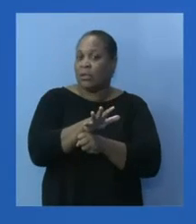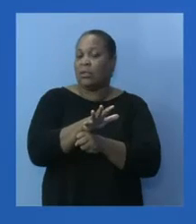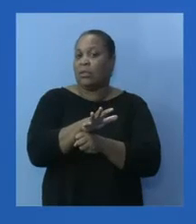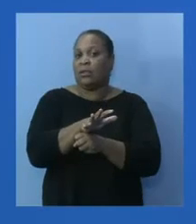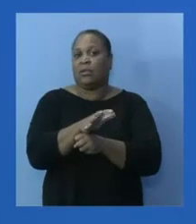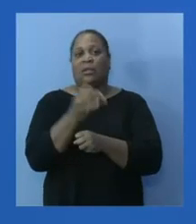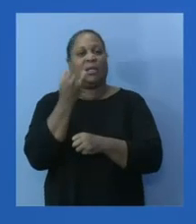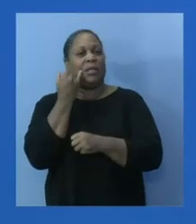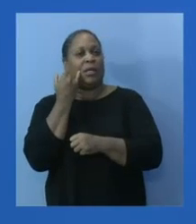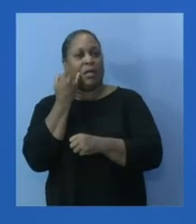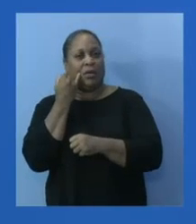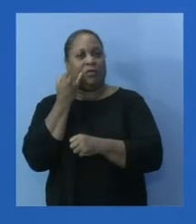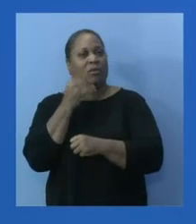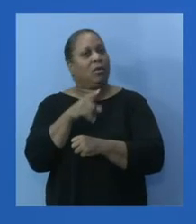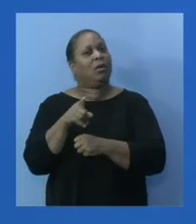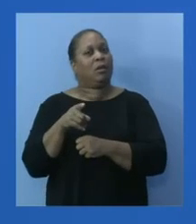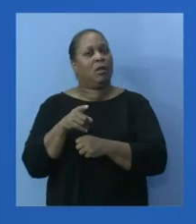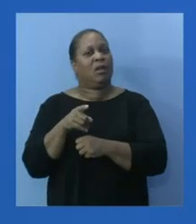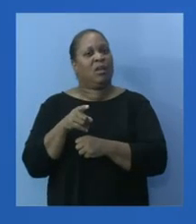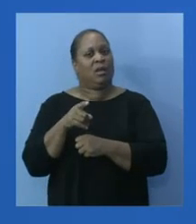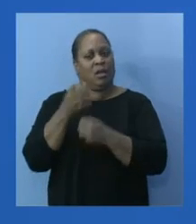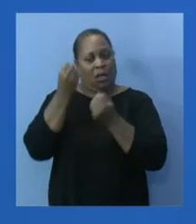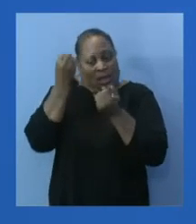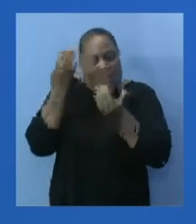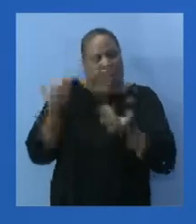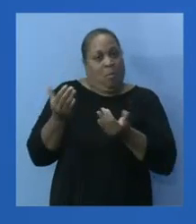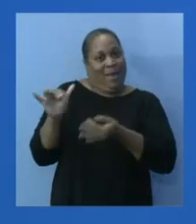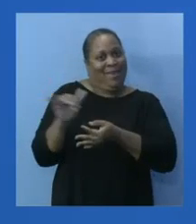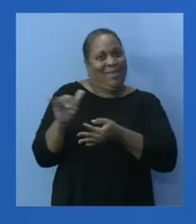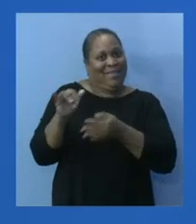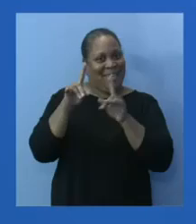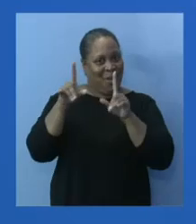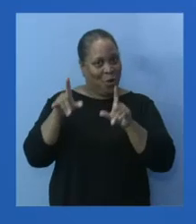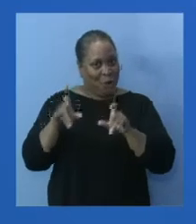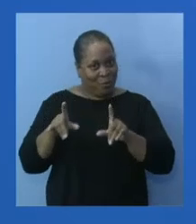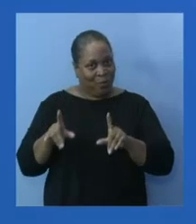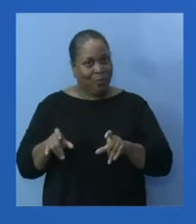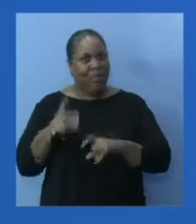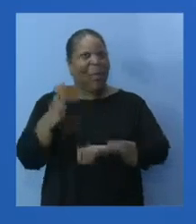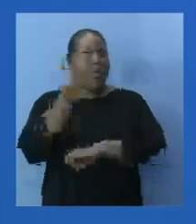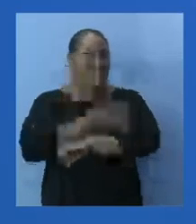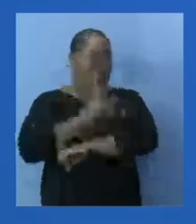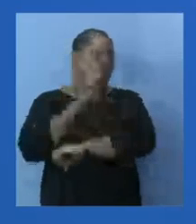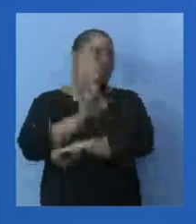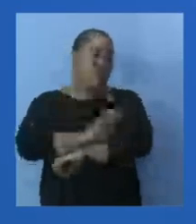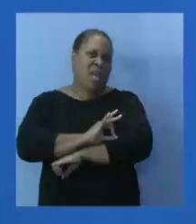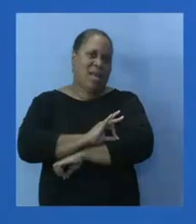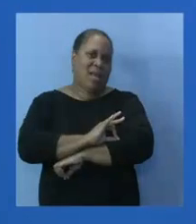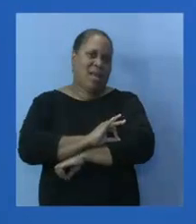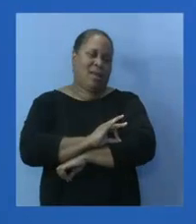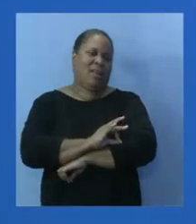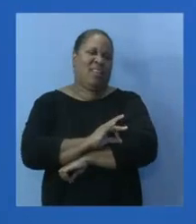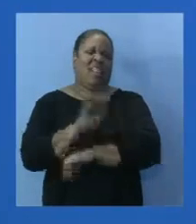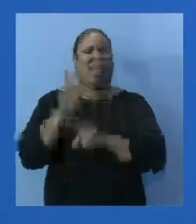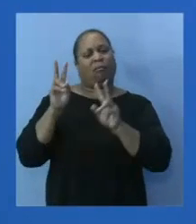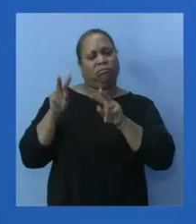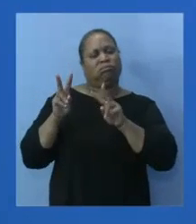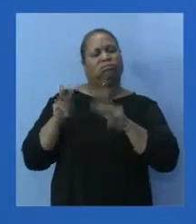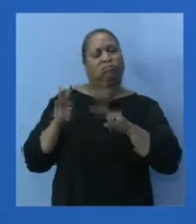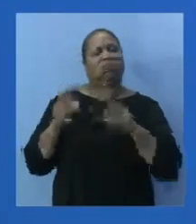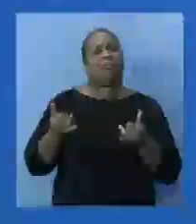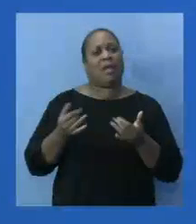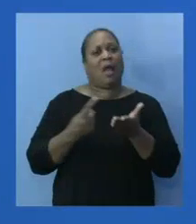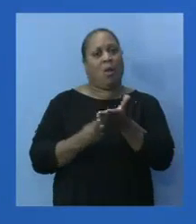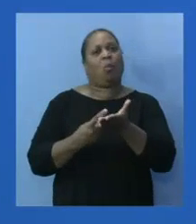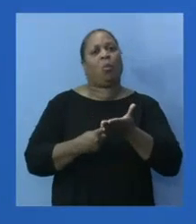not they would have to adhere to the same testing criteria of day 4, day 8, et cetera, is what we're looking at as we speak, because